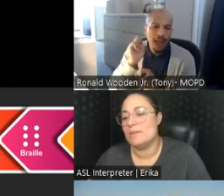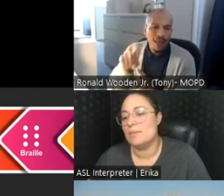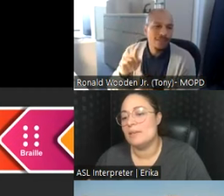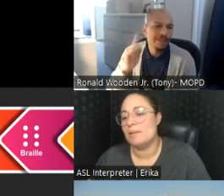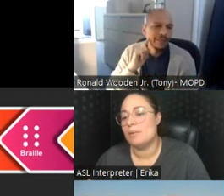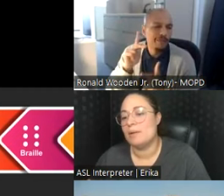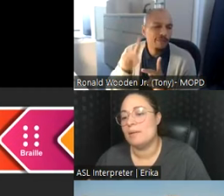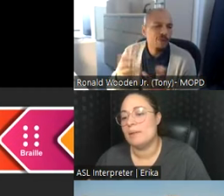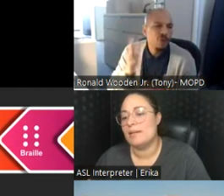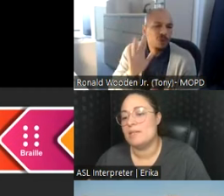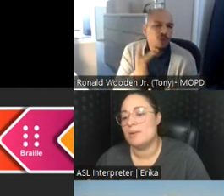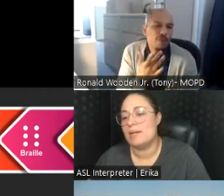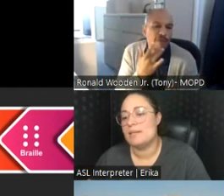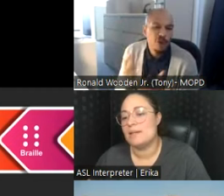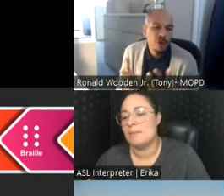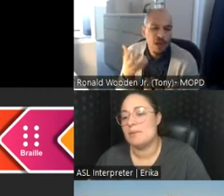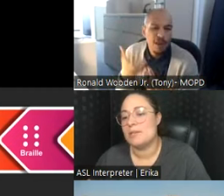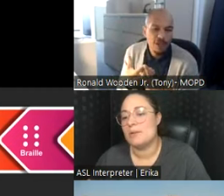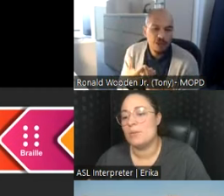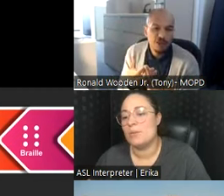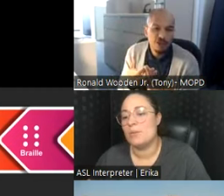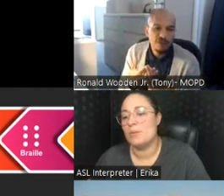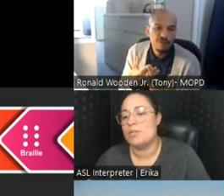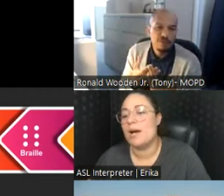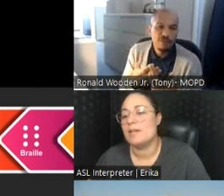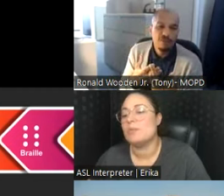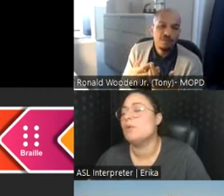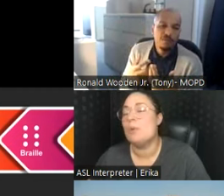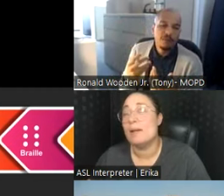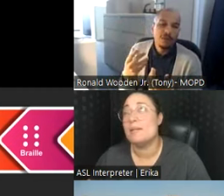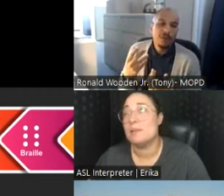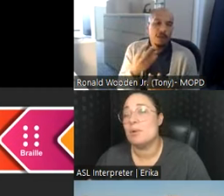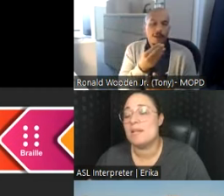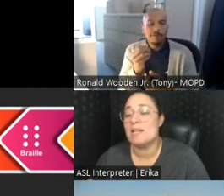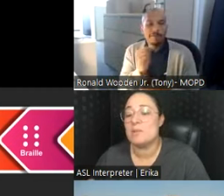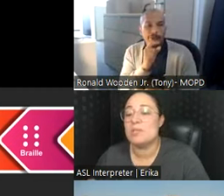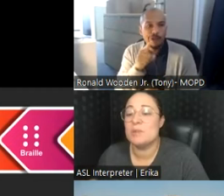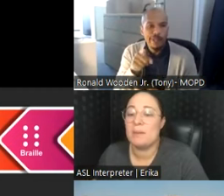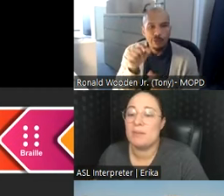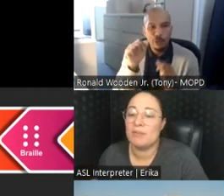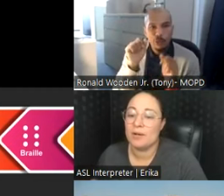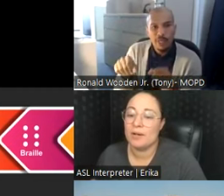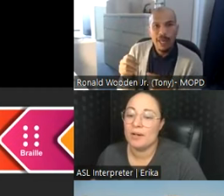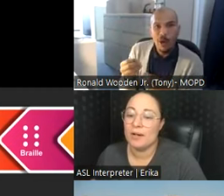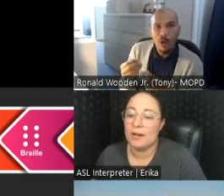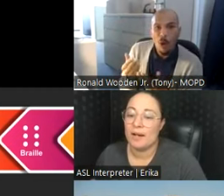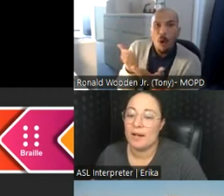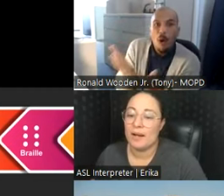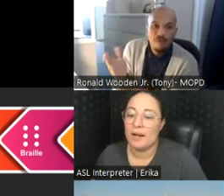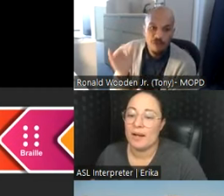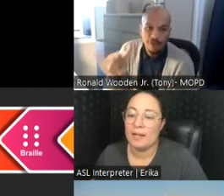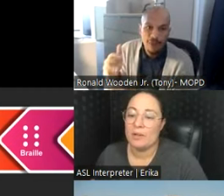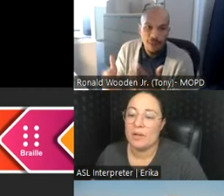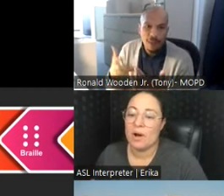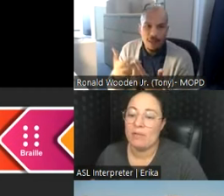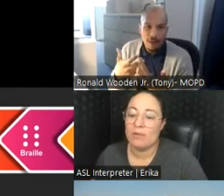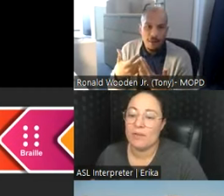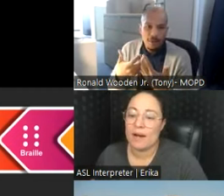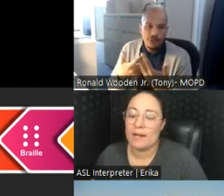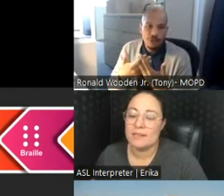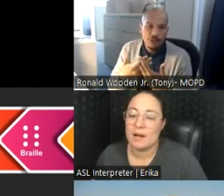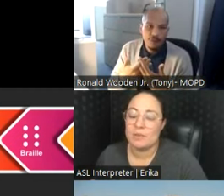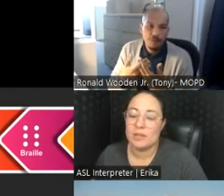These are really important because you ask a deaf person to ask you, it's important to ask which one they prefer. And you can